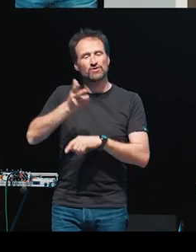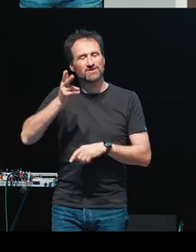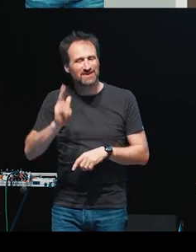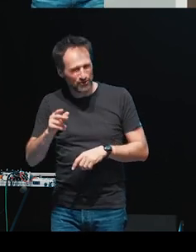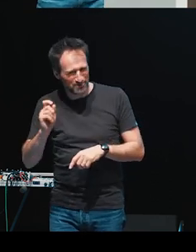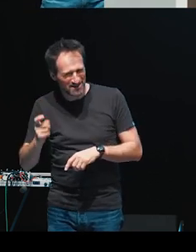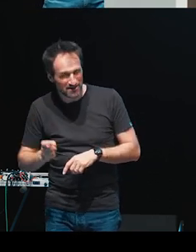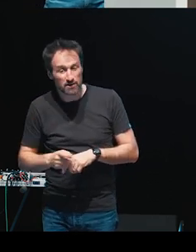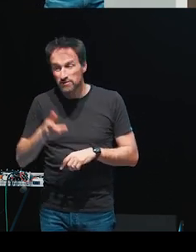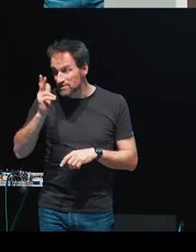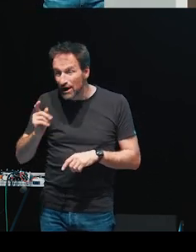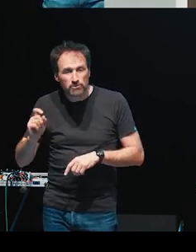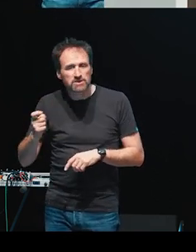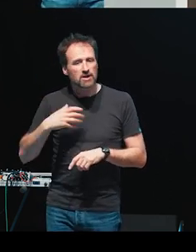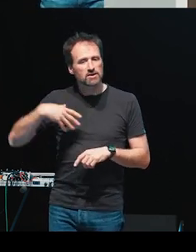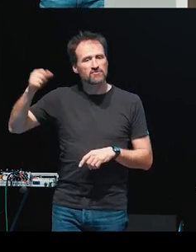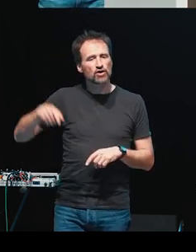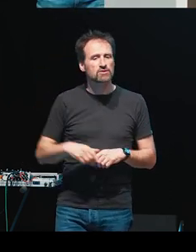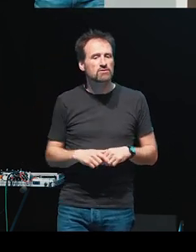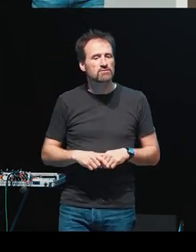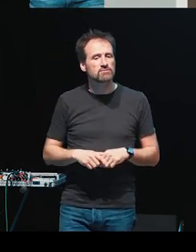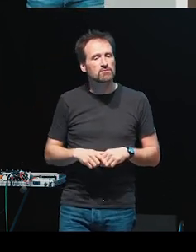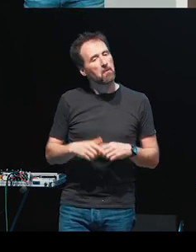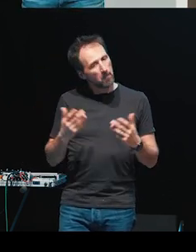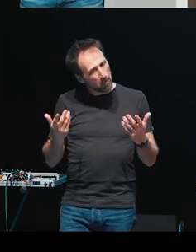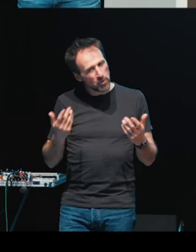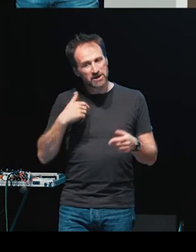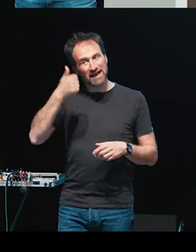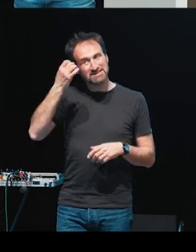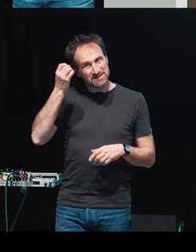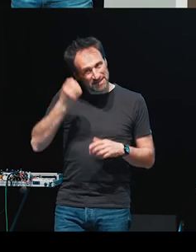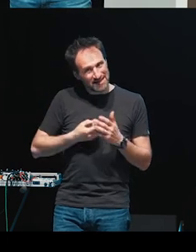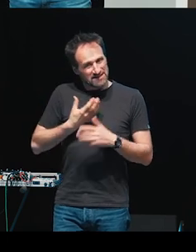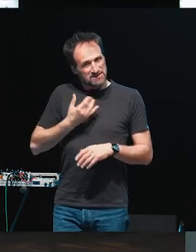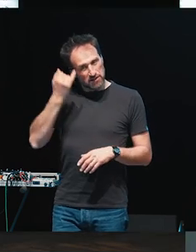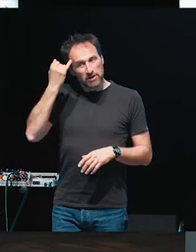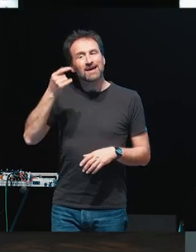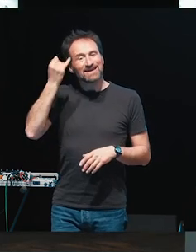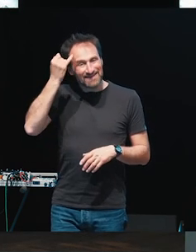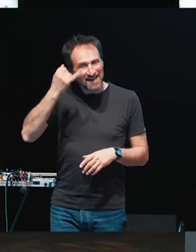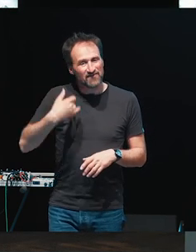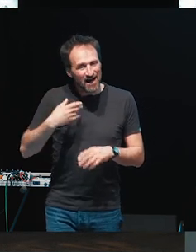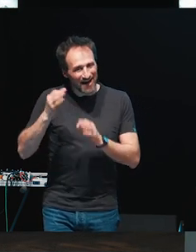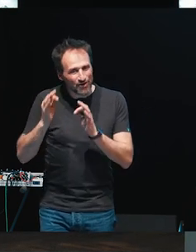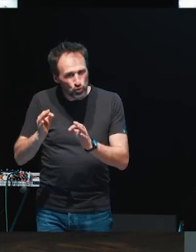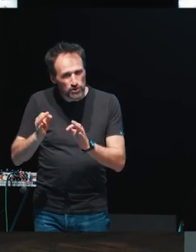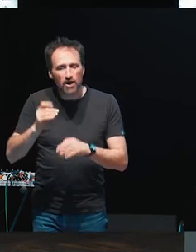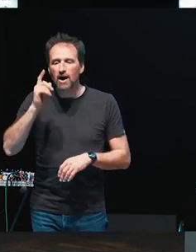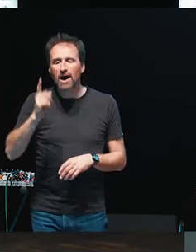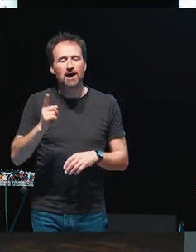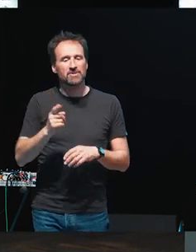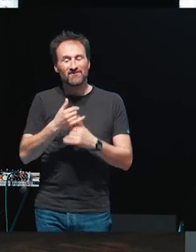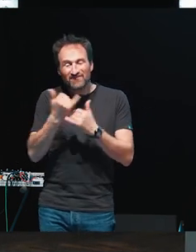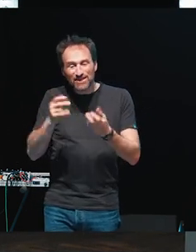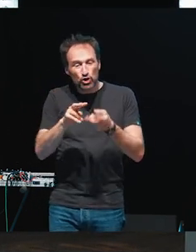So initially, to start off, the idea was right. But it's just that the implementation was wrong. Or what we thought was